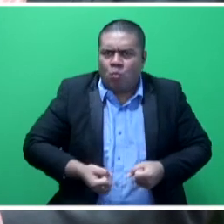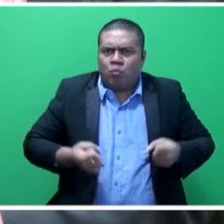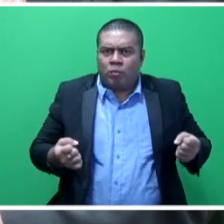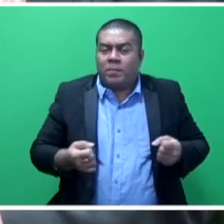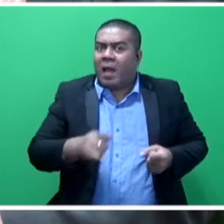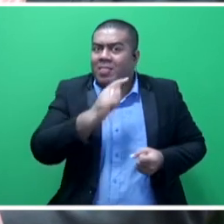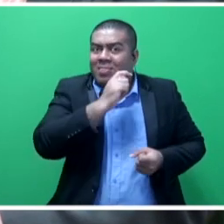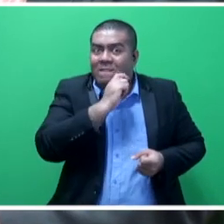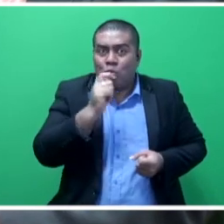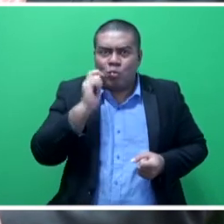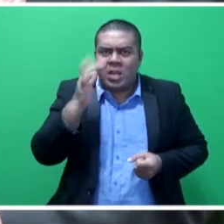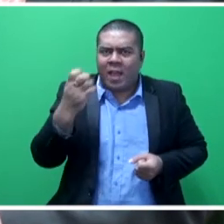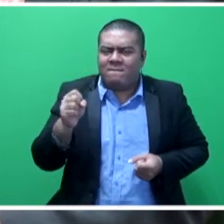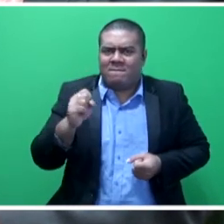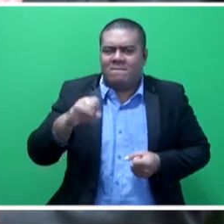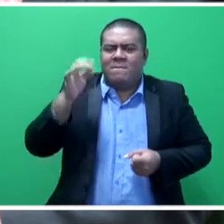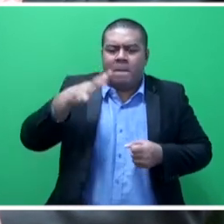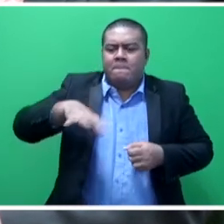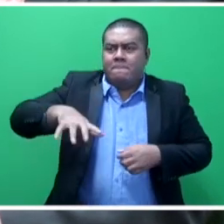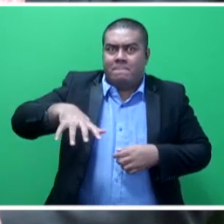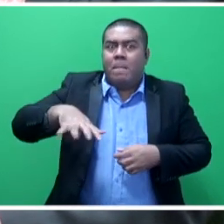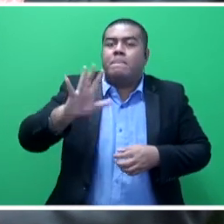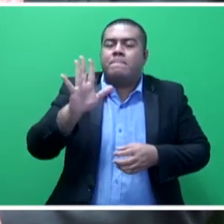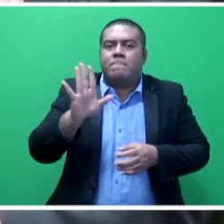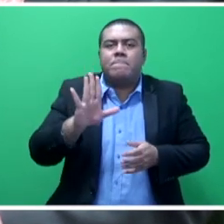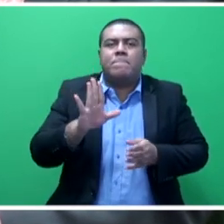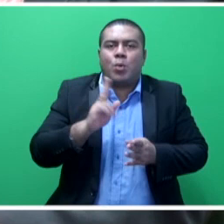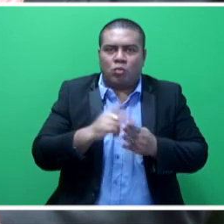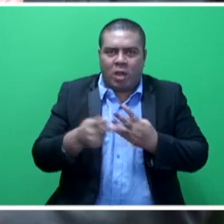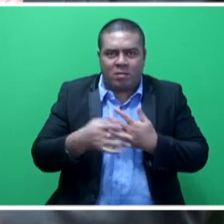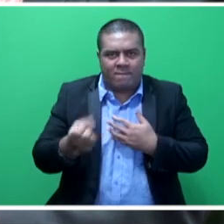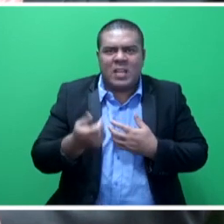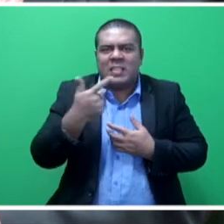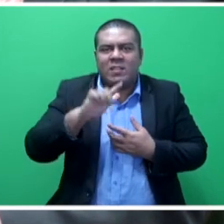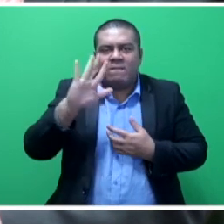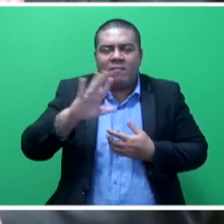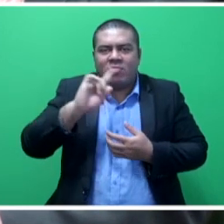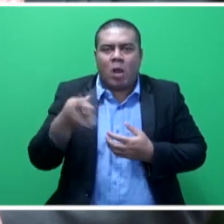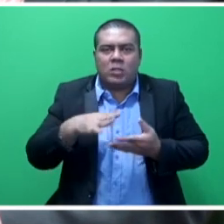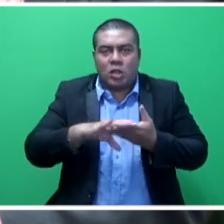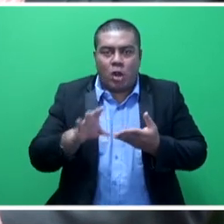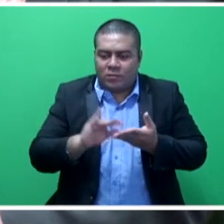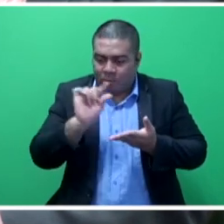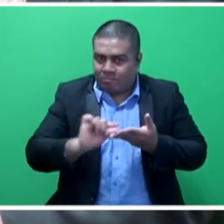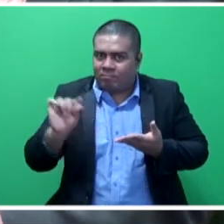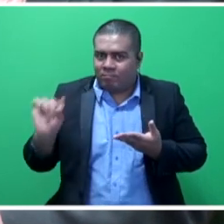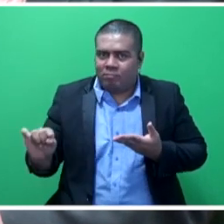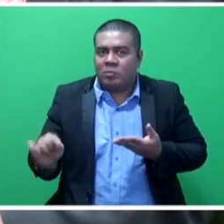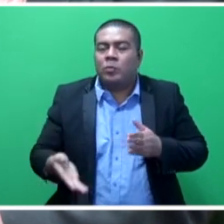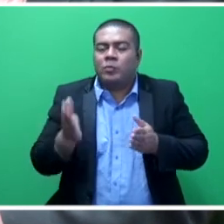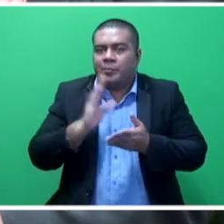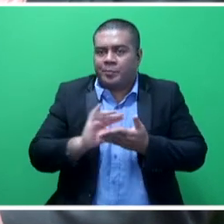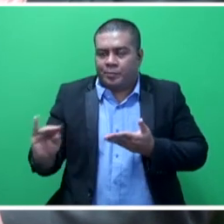Tavuni Satellite Project, for Tavuni Satellite Market, $75,000 from Rural Local Authority grant will go towards